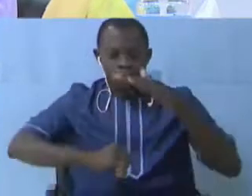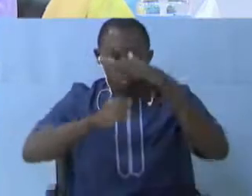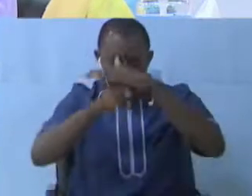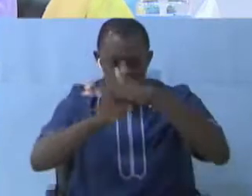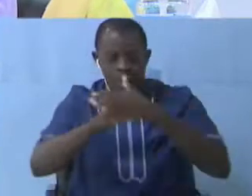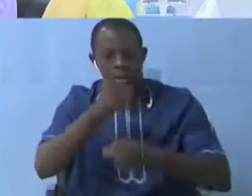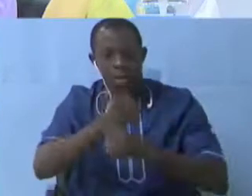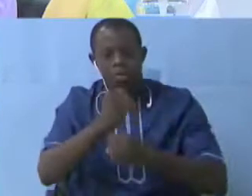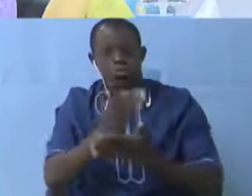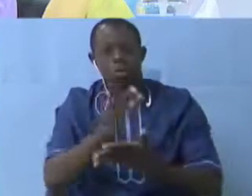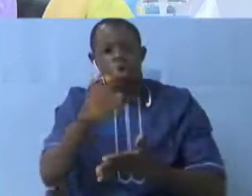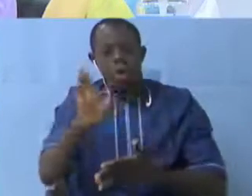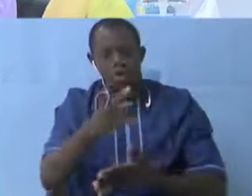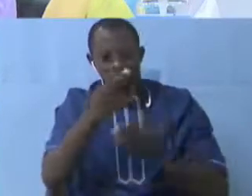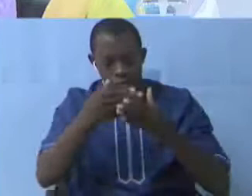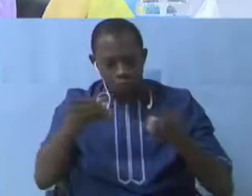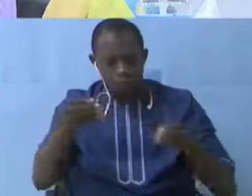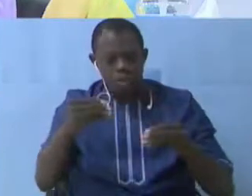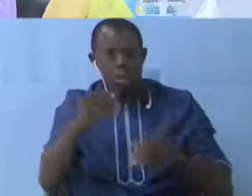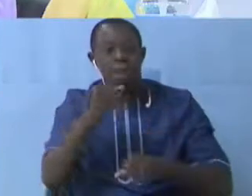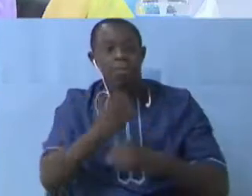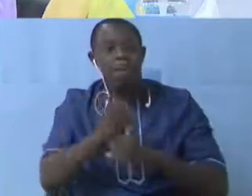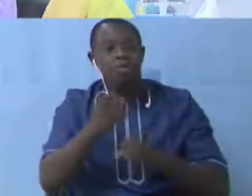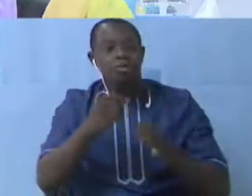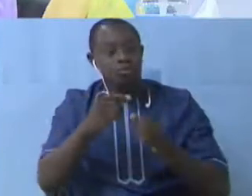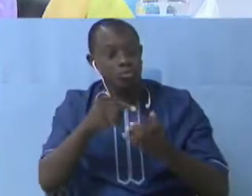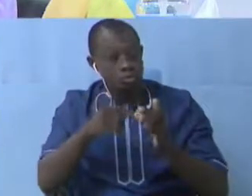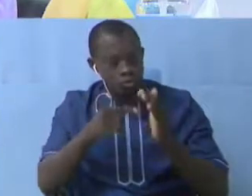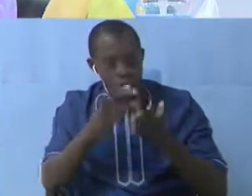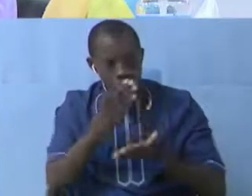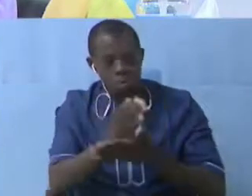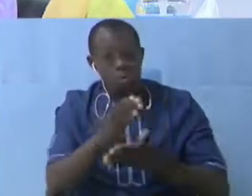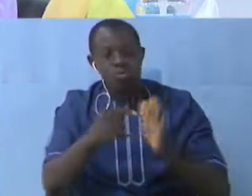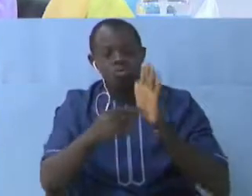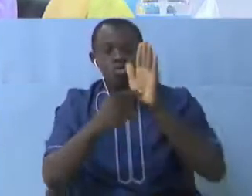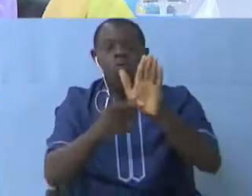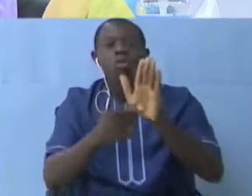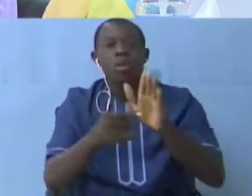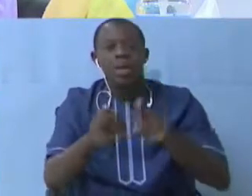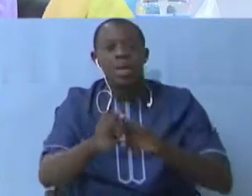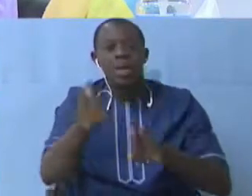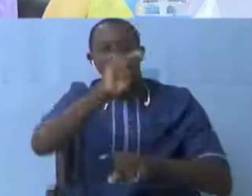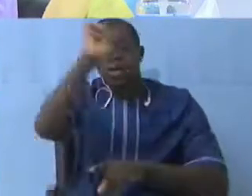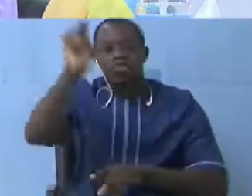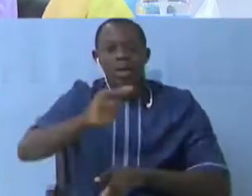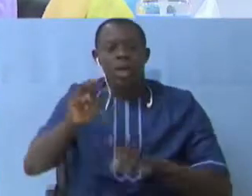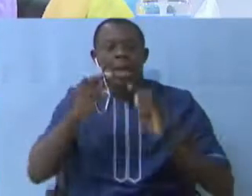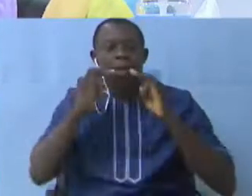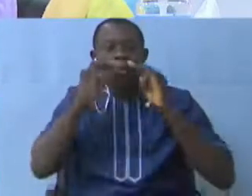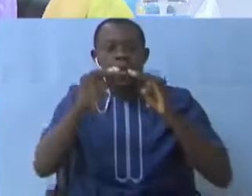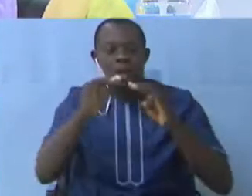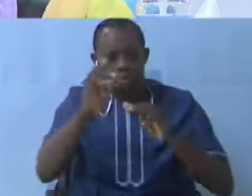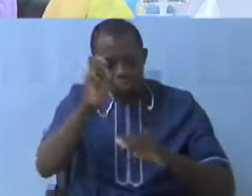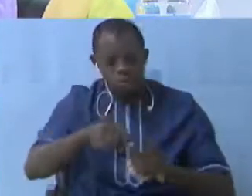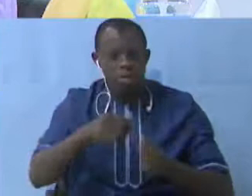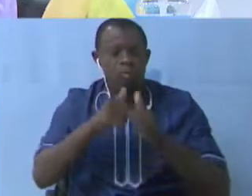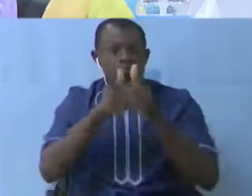to indicate that the National Media Commission bill also was in contravention